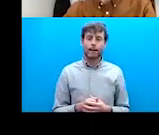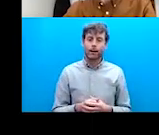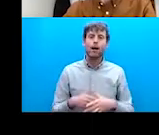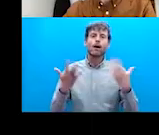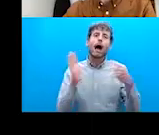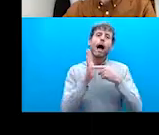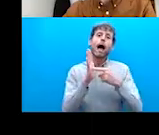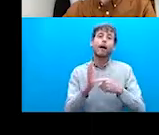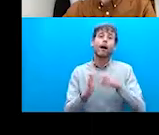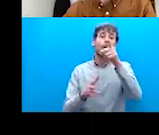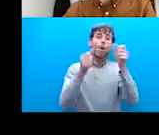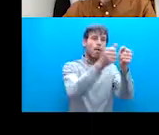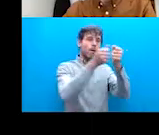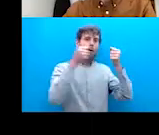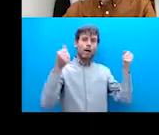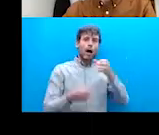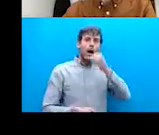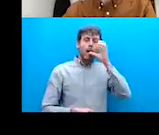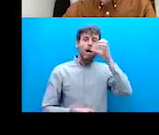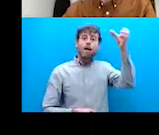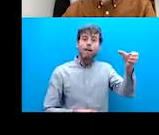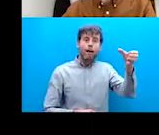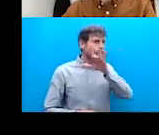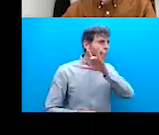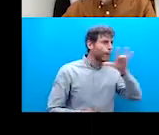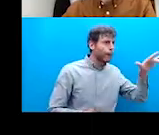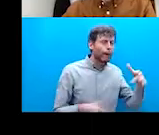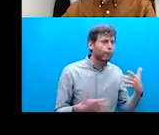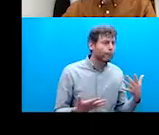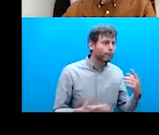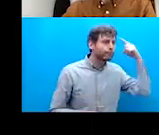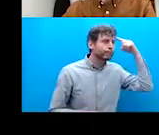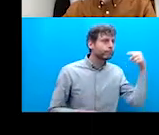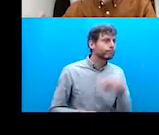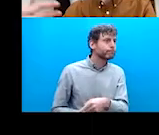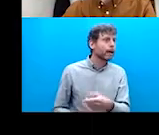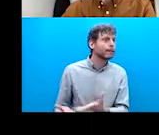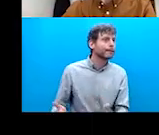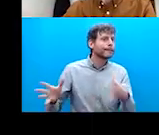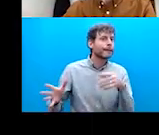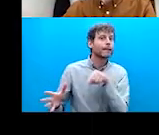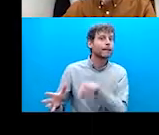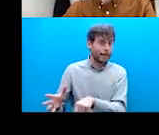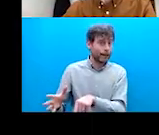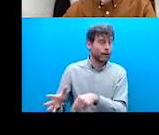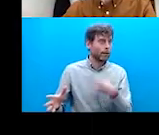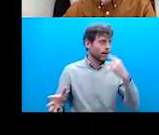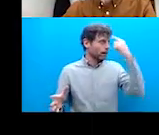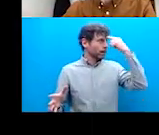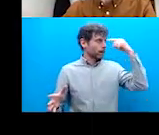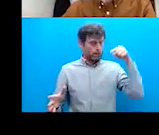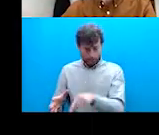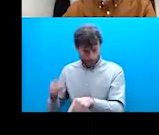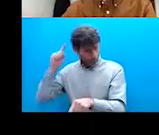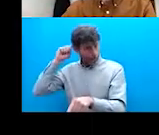cupboard, they are still in the sink. Now, here you might construct one model, one internal representation of this